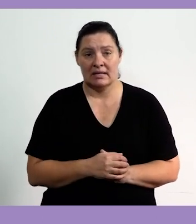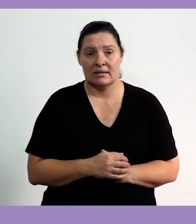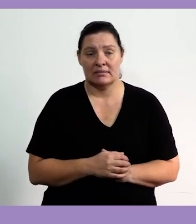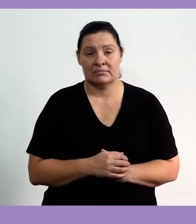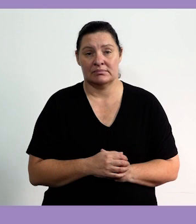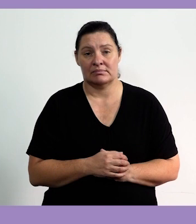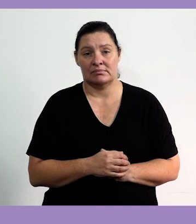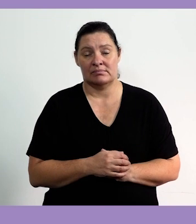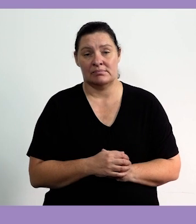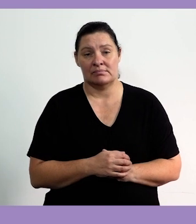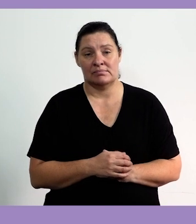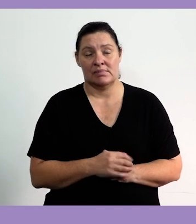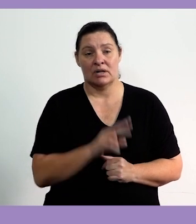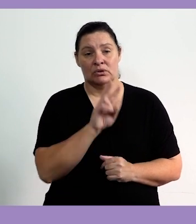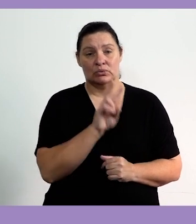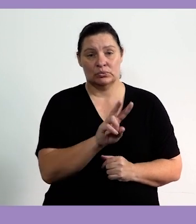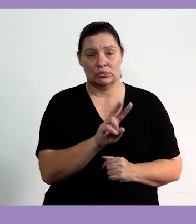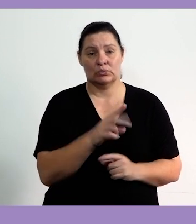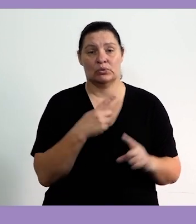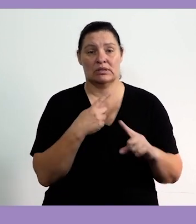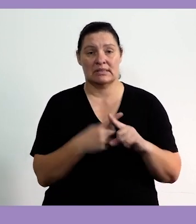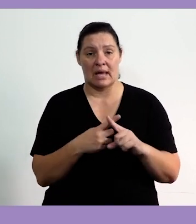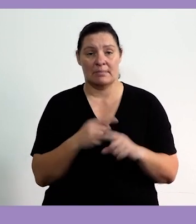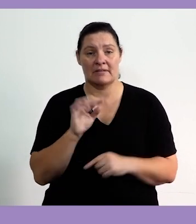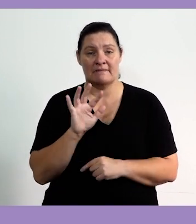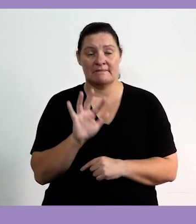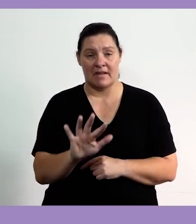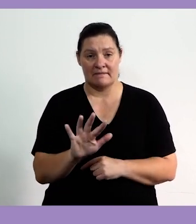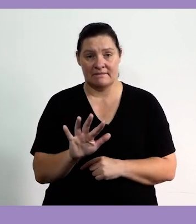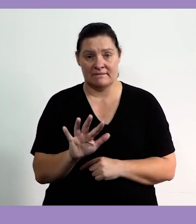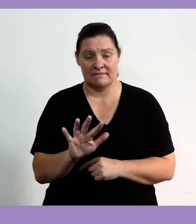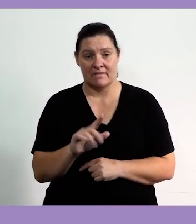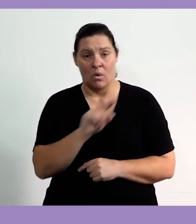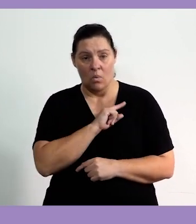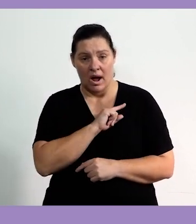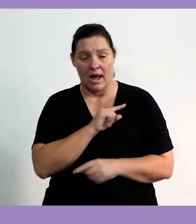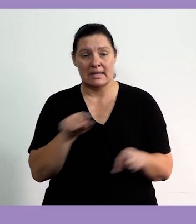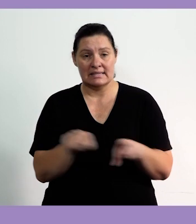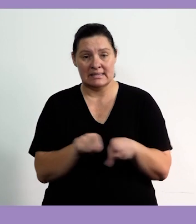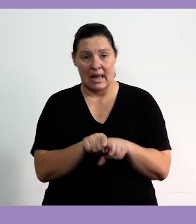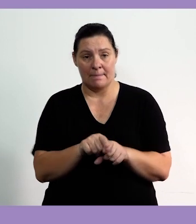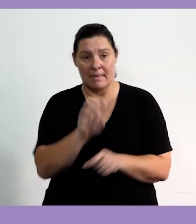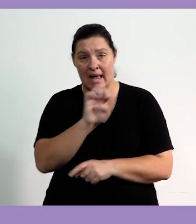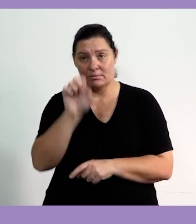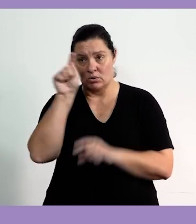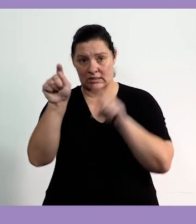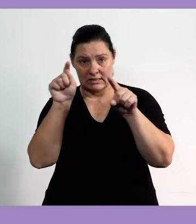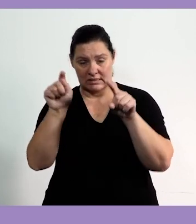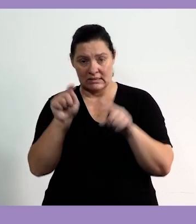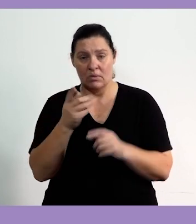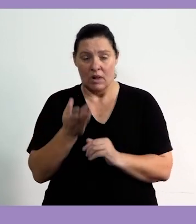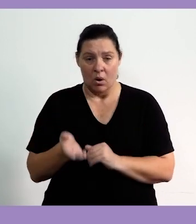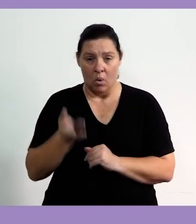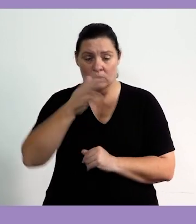to say this is 2 multiplied by 5, and because they have the same